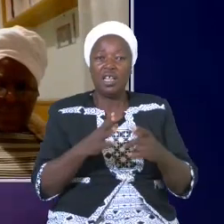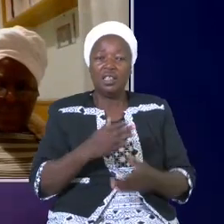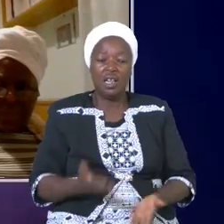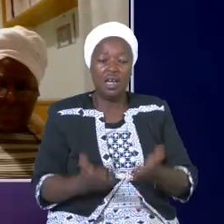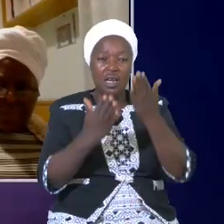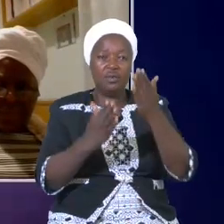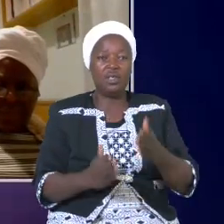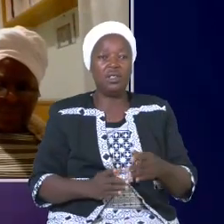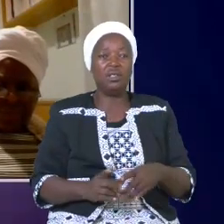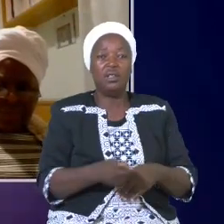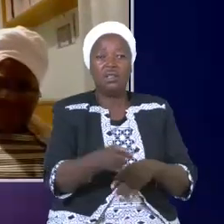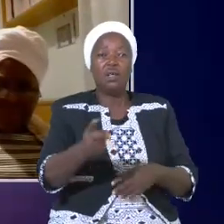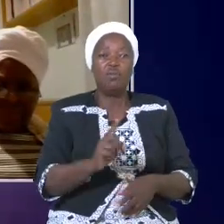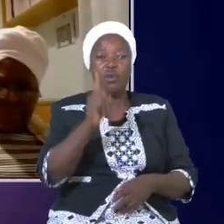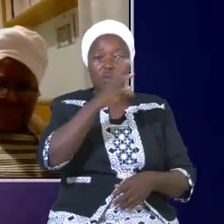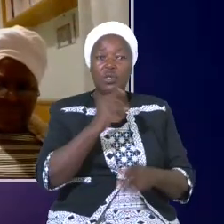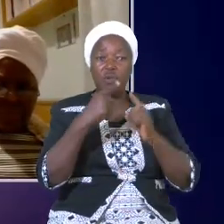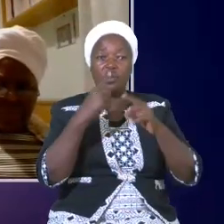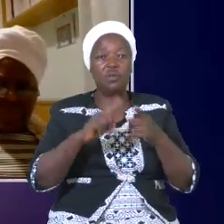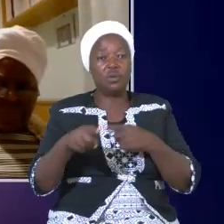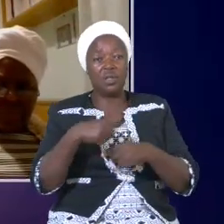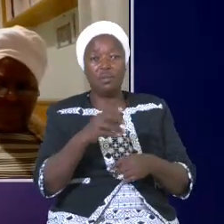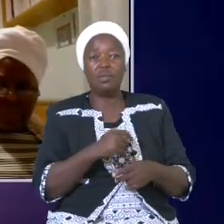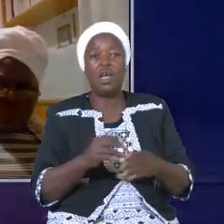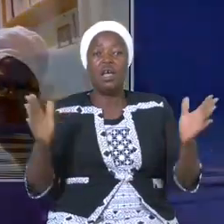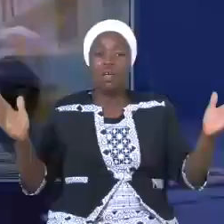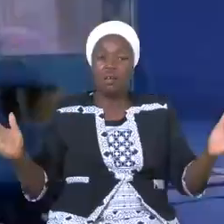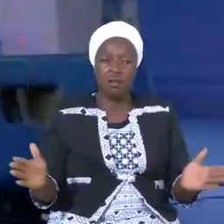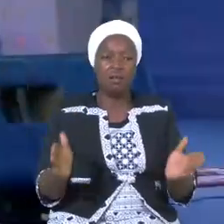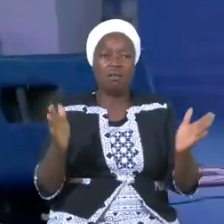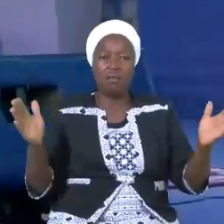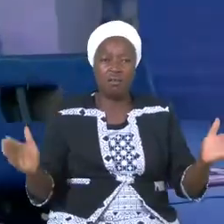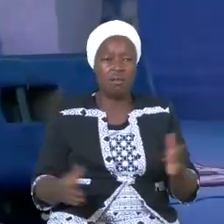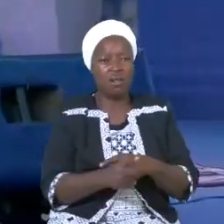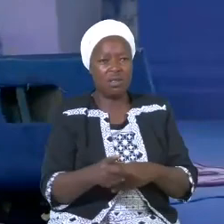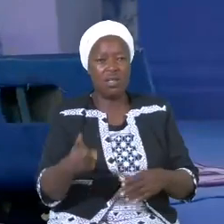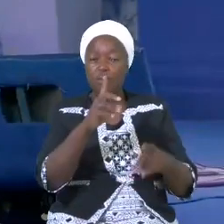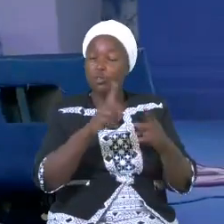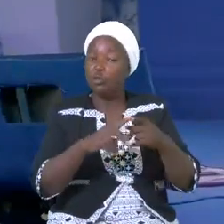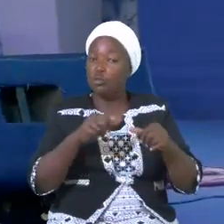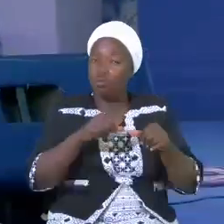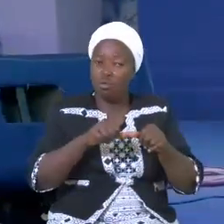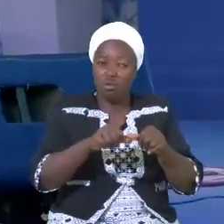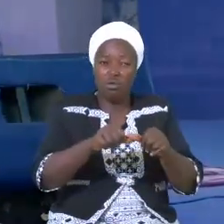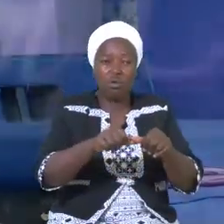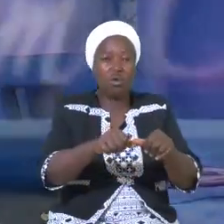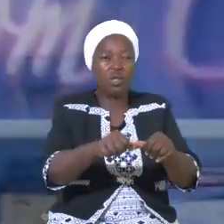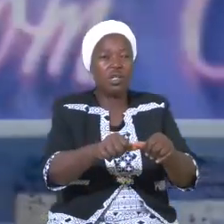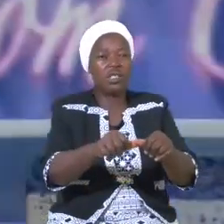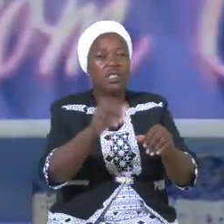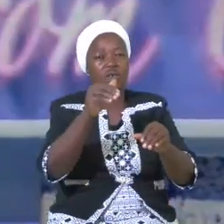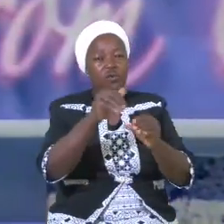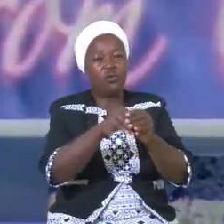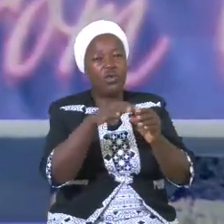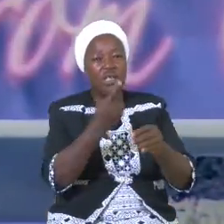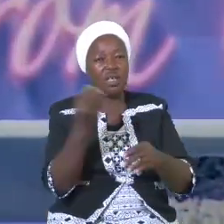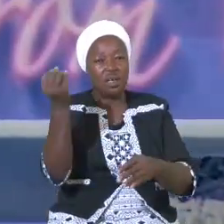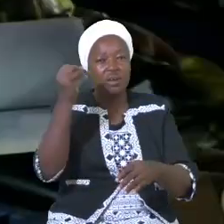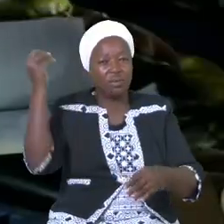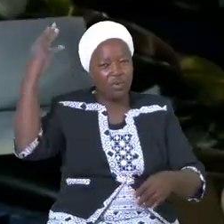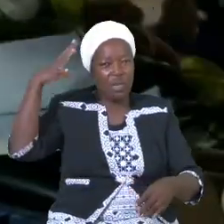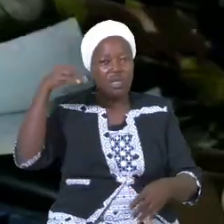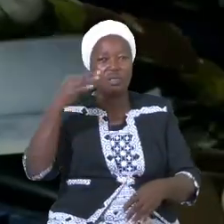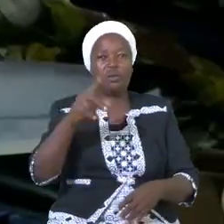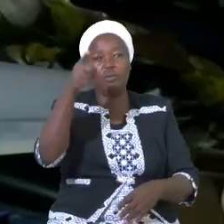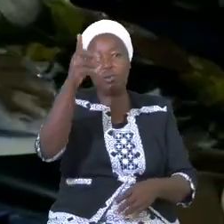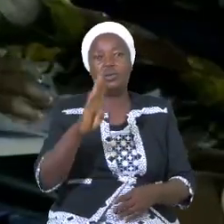or speaking to them persuaded them to continue in the grace of god